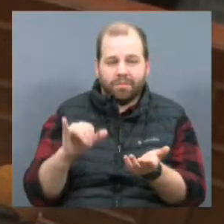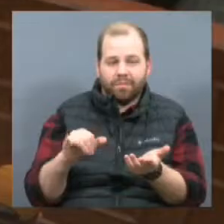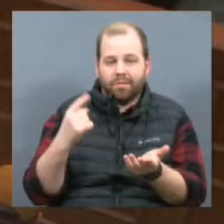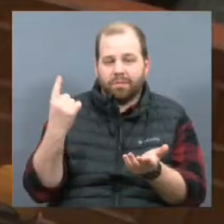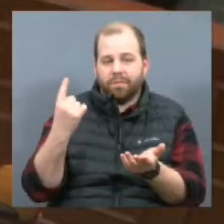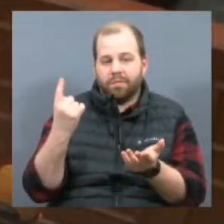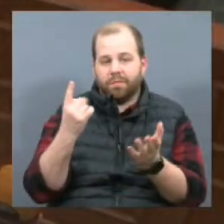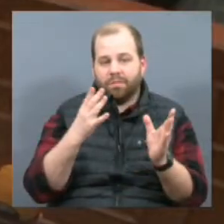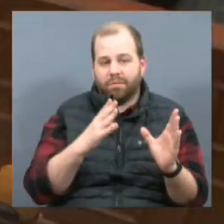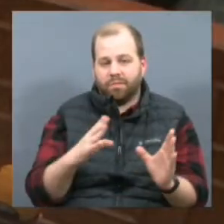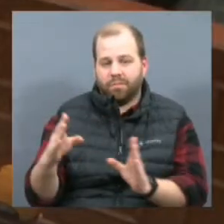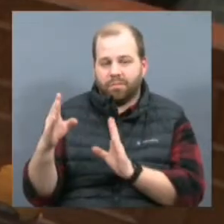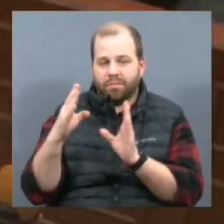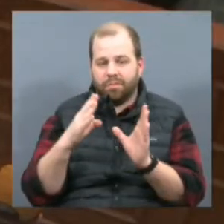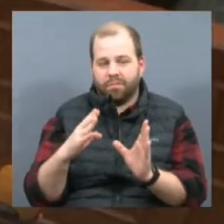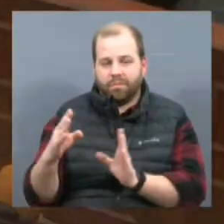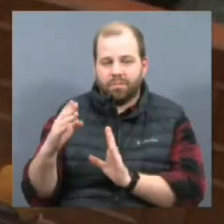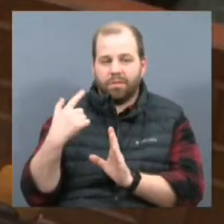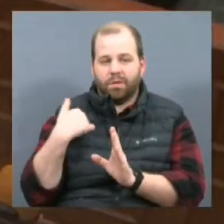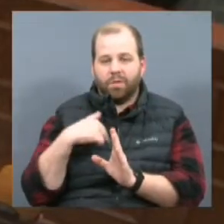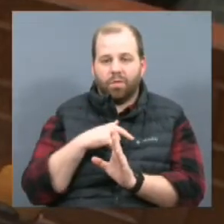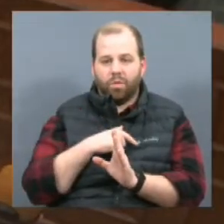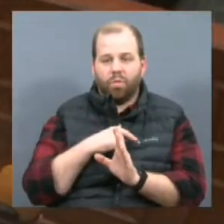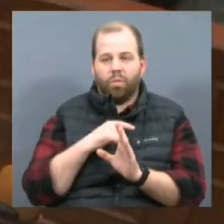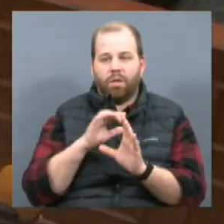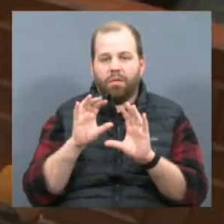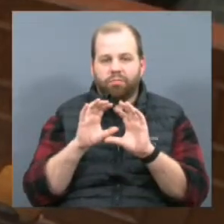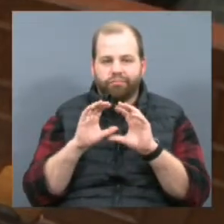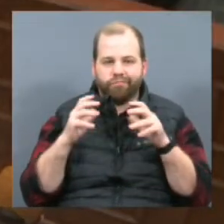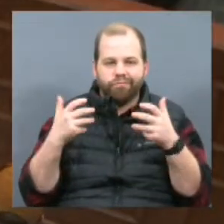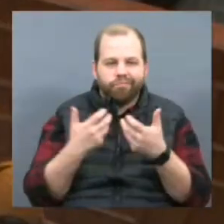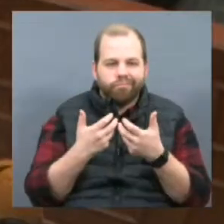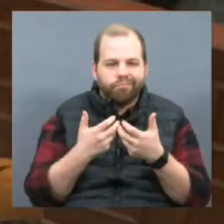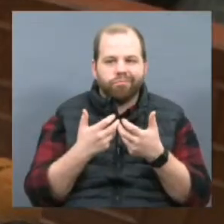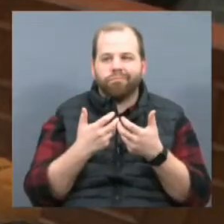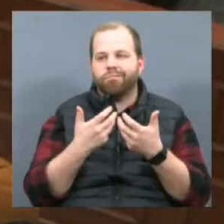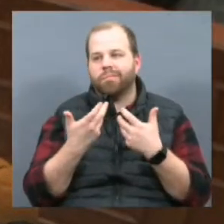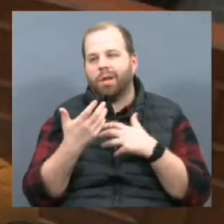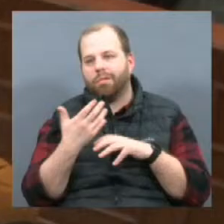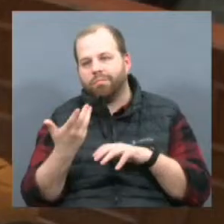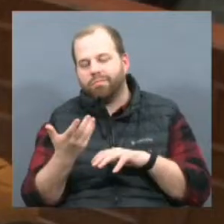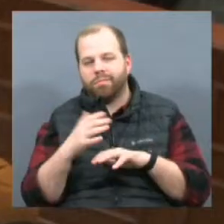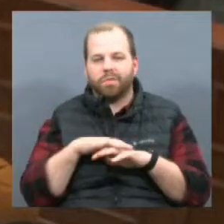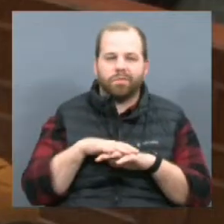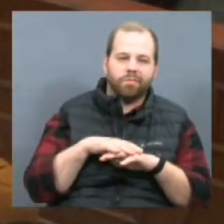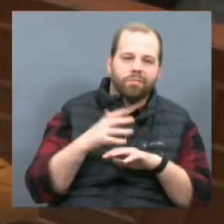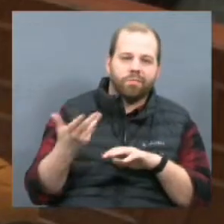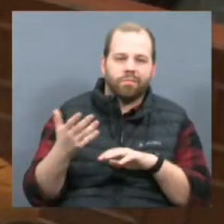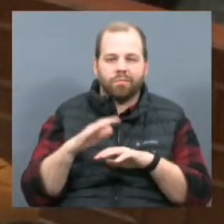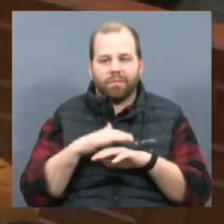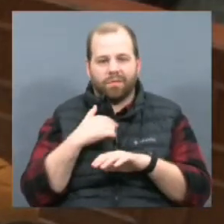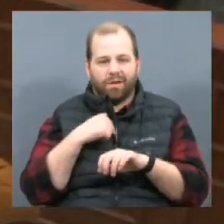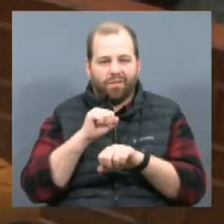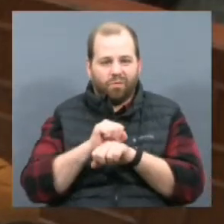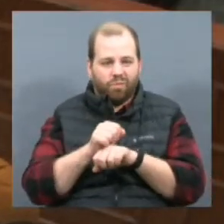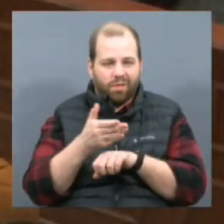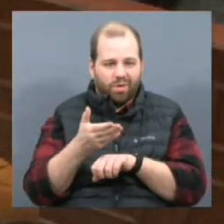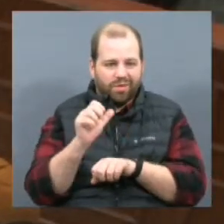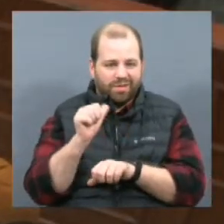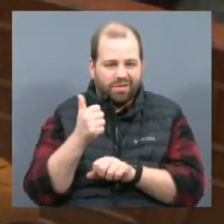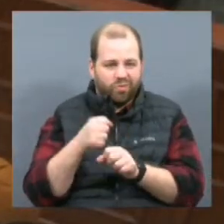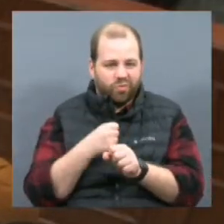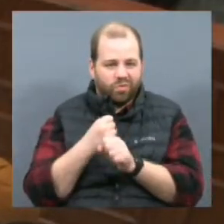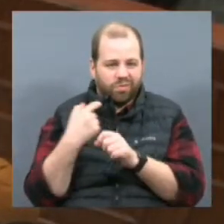in the planning or in the works. We've circled the wagons with this for years, on and off, on and off, on and off. I've worked at the church for 10 years now.